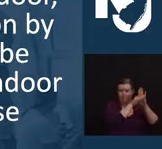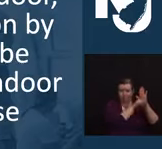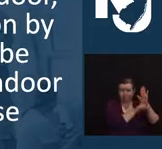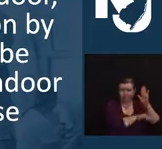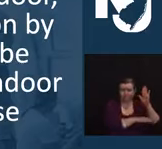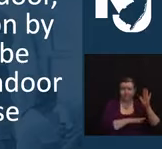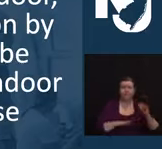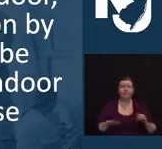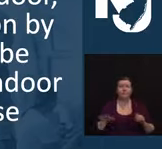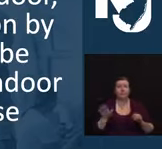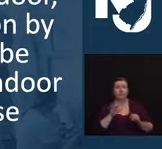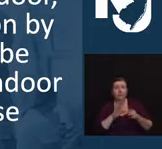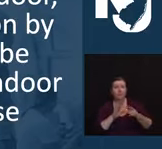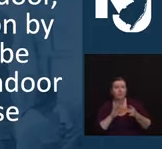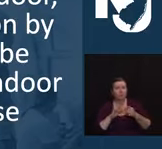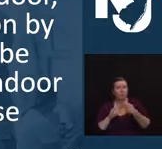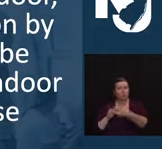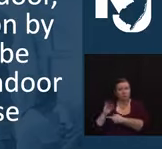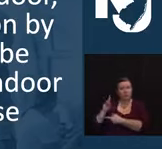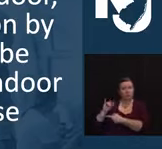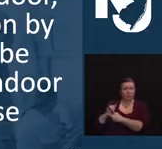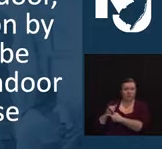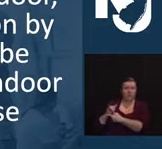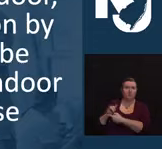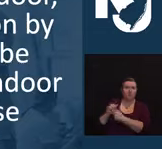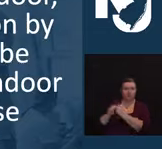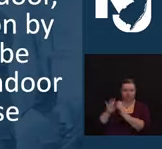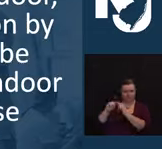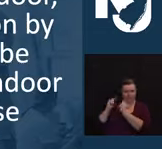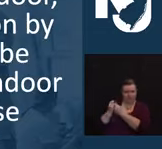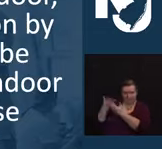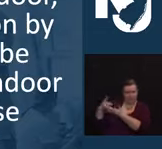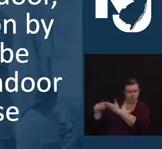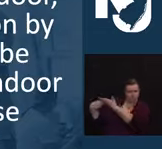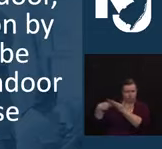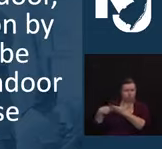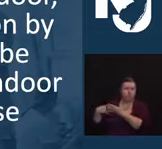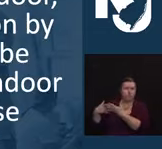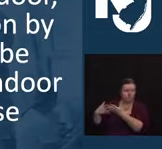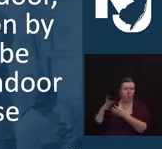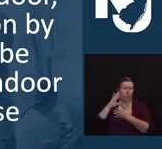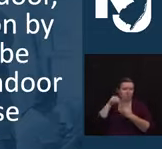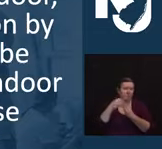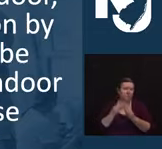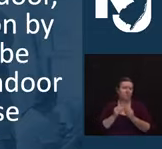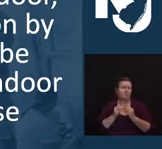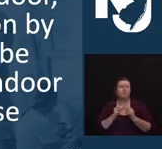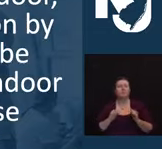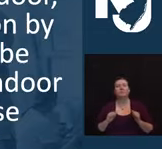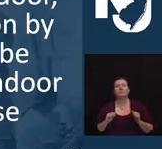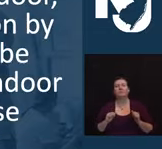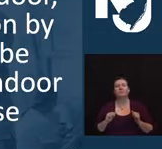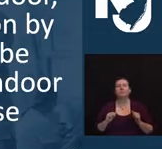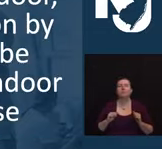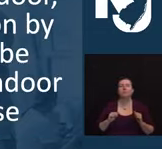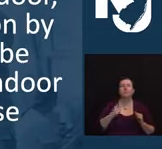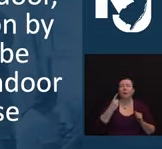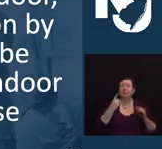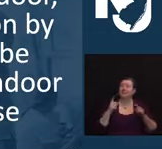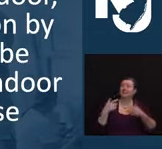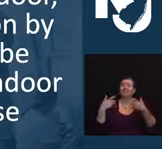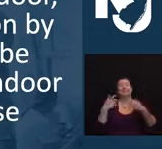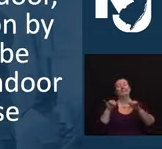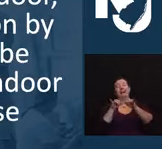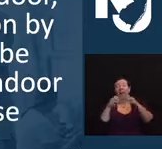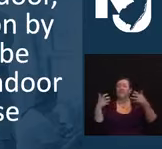stand ready to help others. There should be no one-size-fits-all blanket policy when it comes to these types of visits. Every